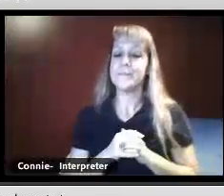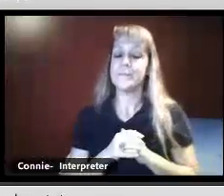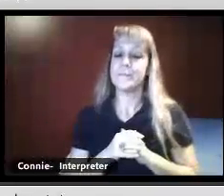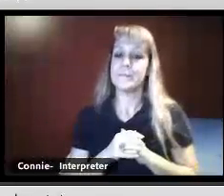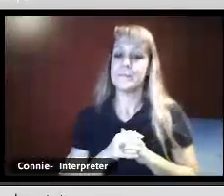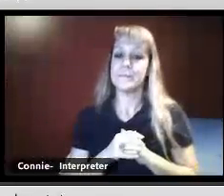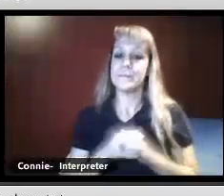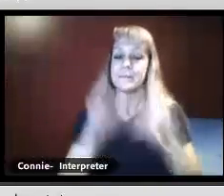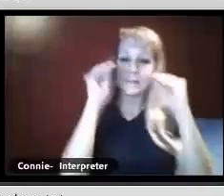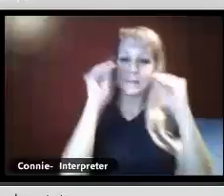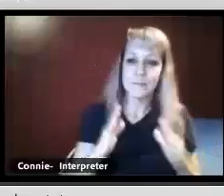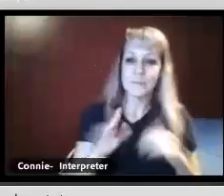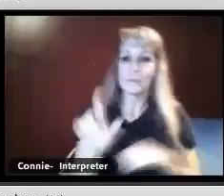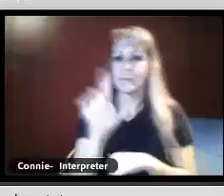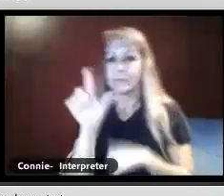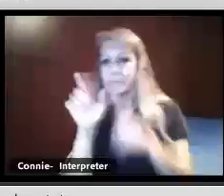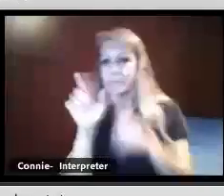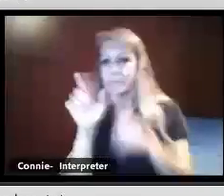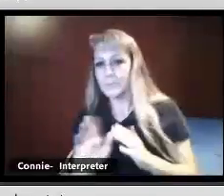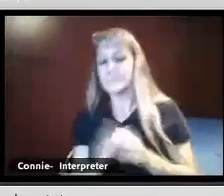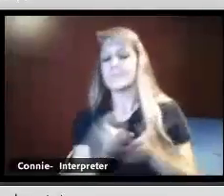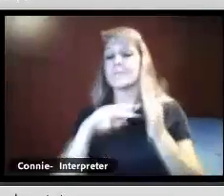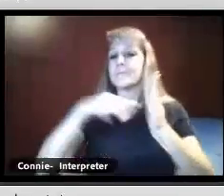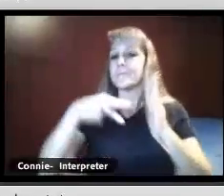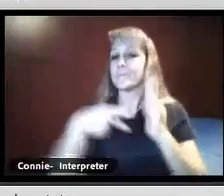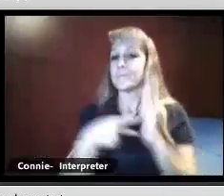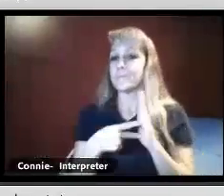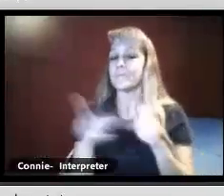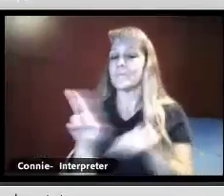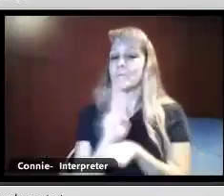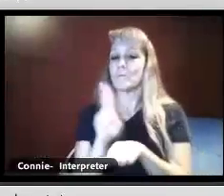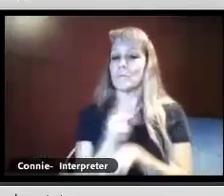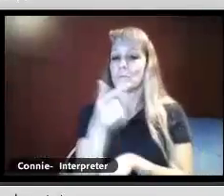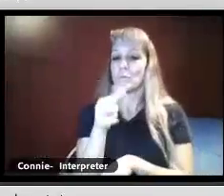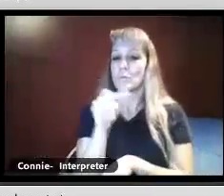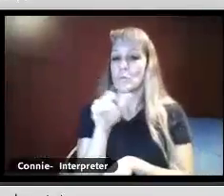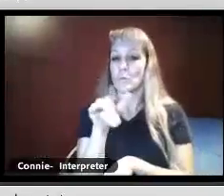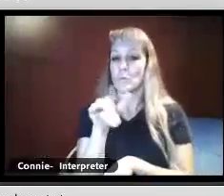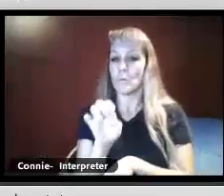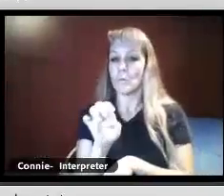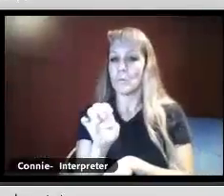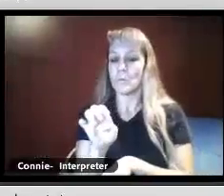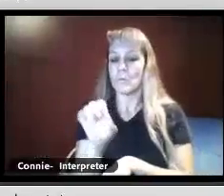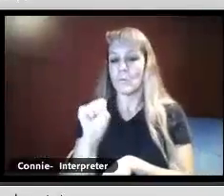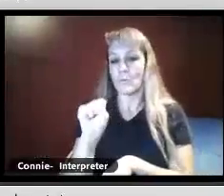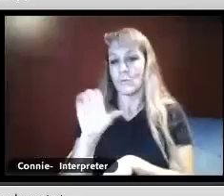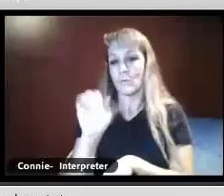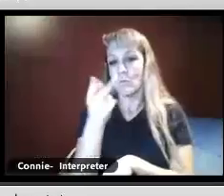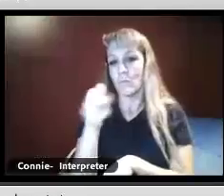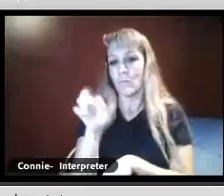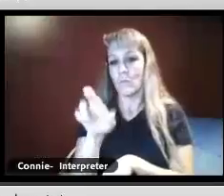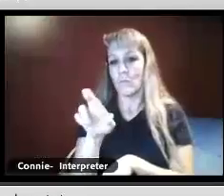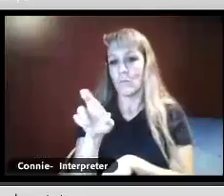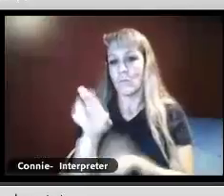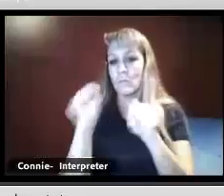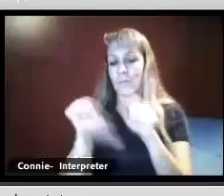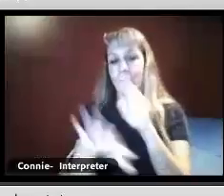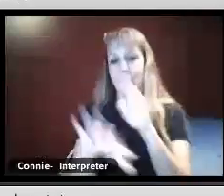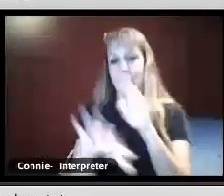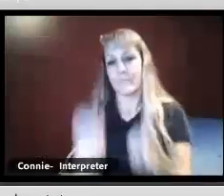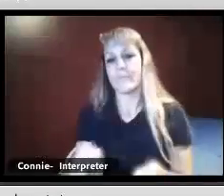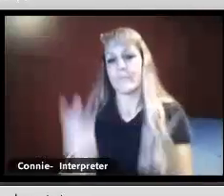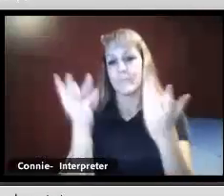as teachers is that using Google Scholar, you can find a very